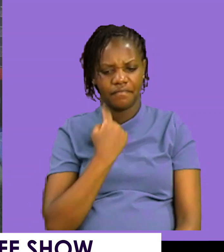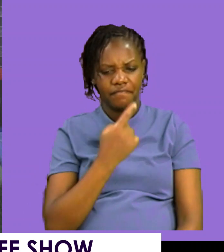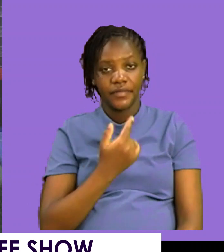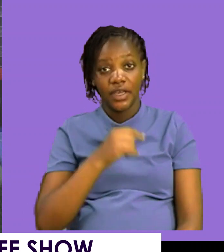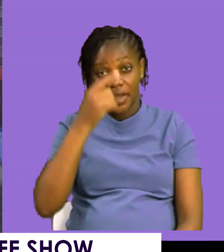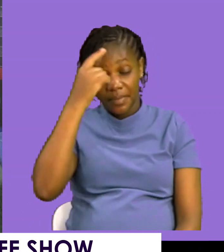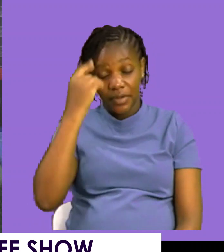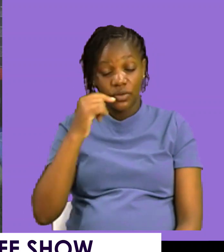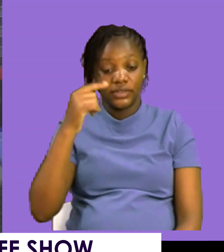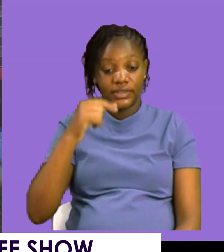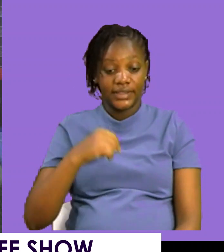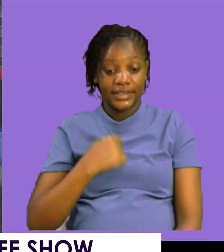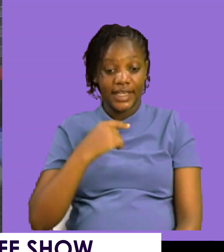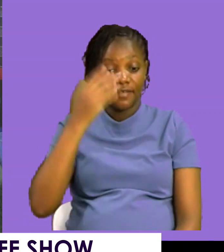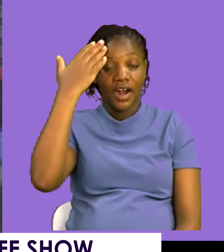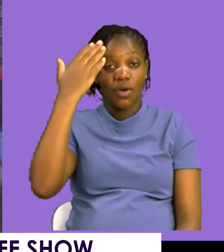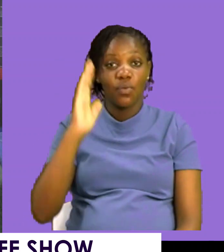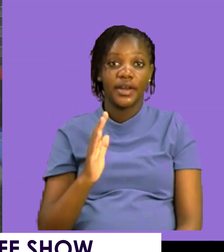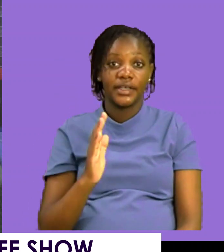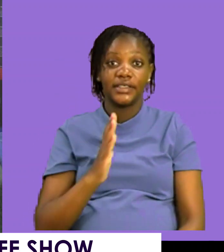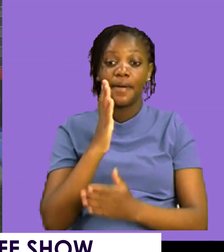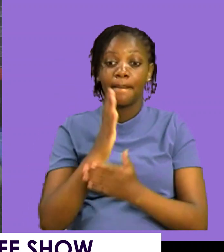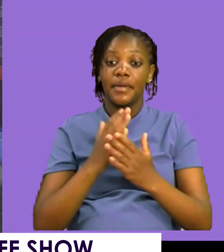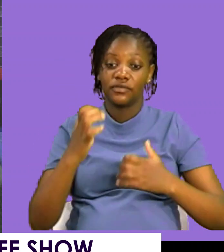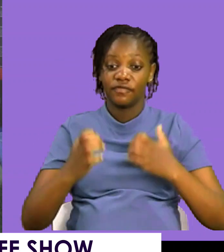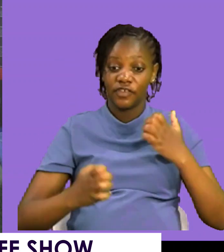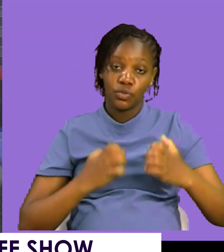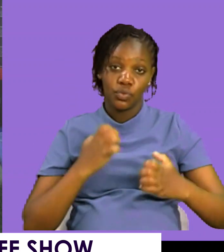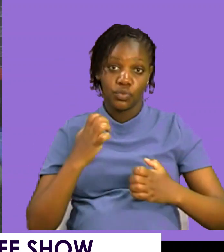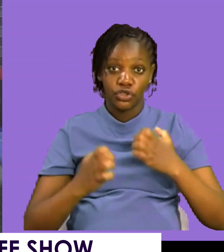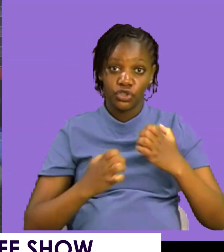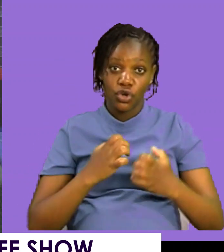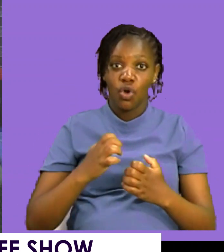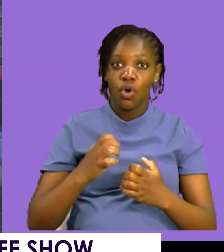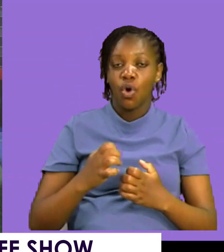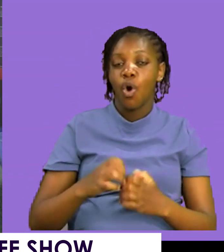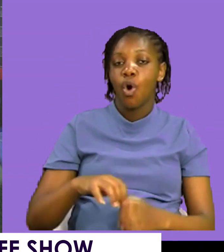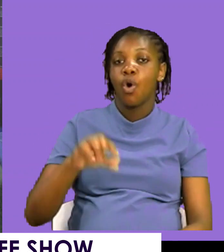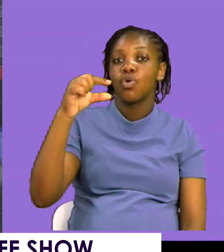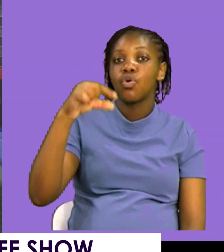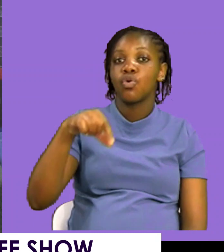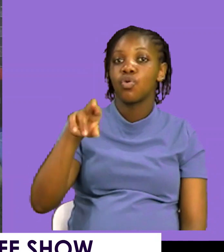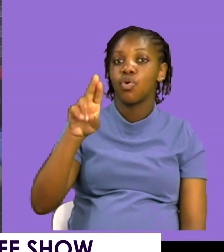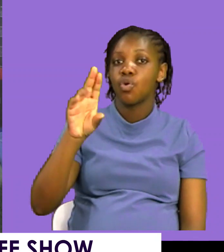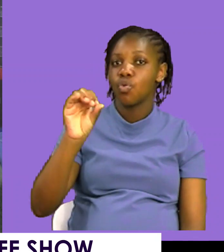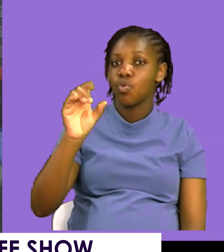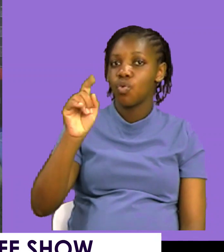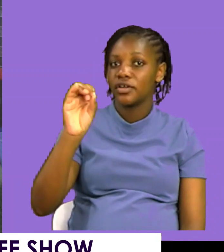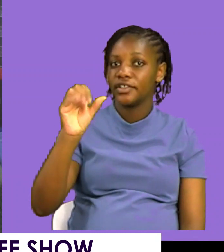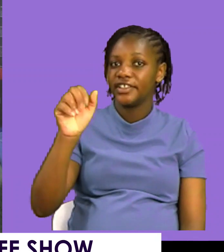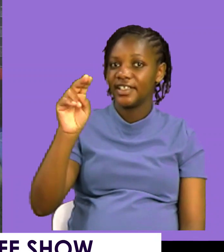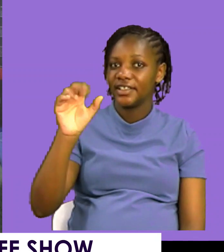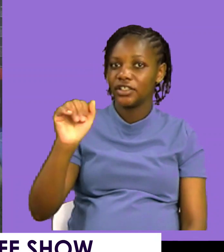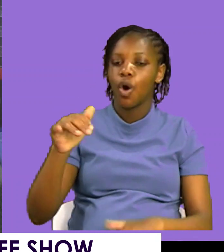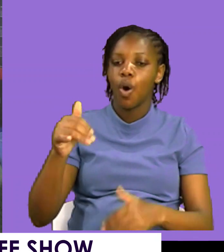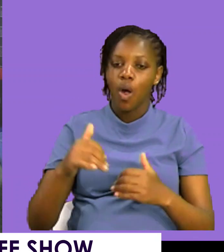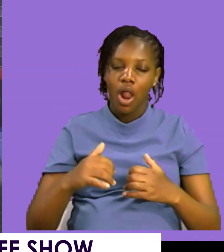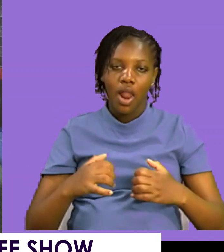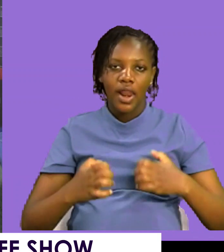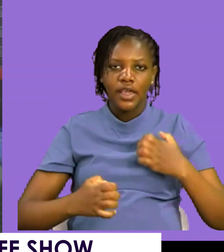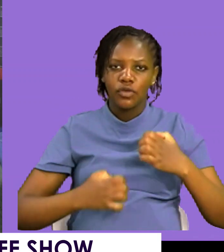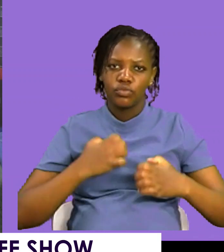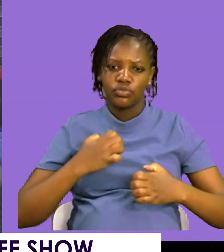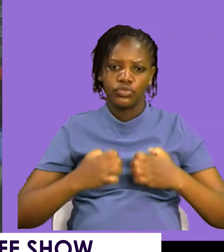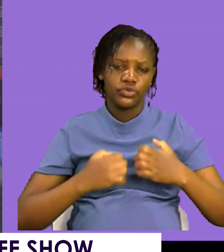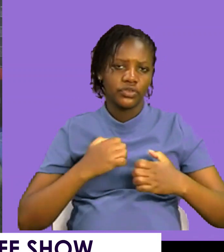know, self-awareness is part of emotional quotient. If you want to be emotionally stable through the journey